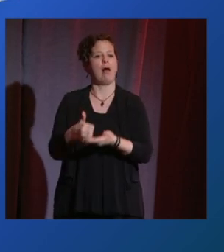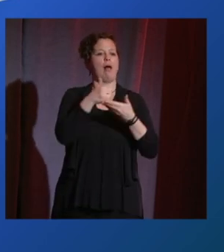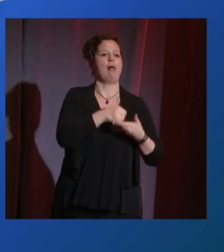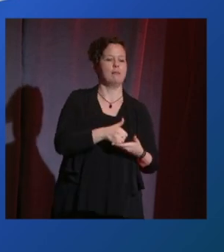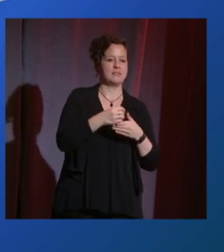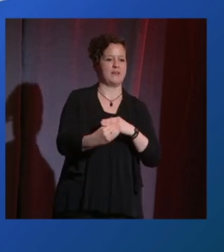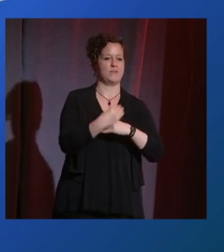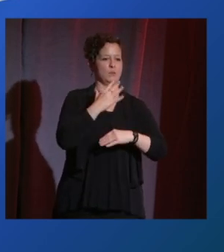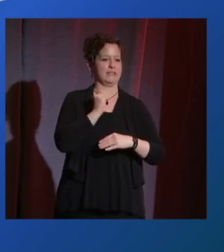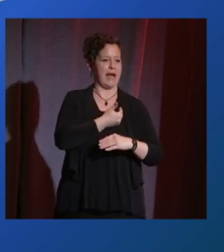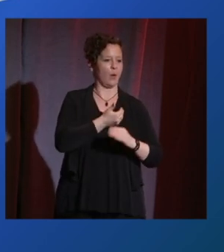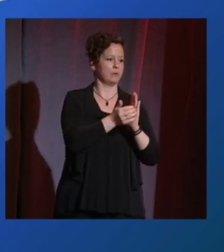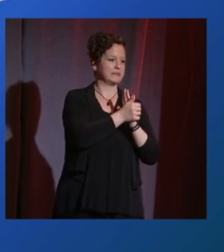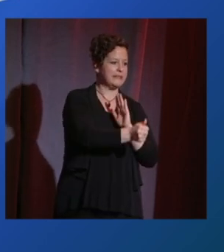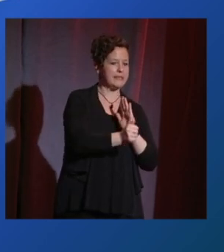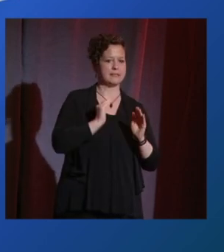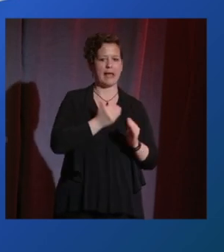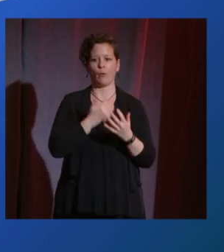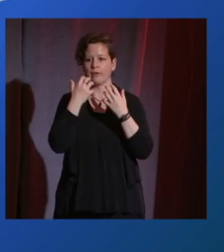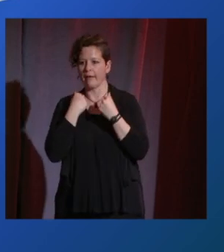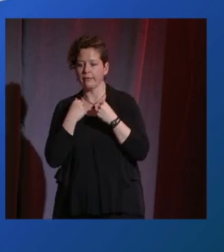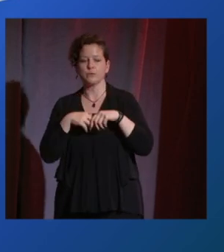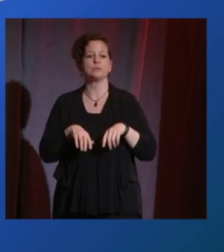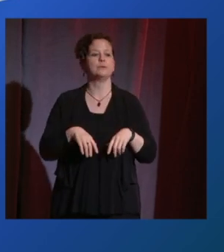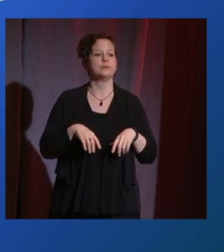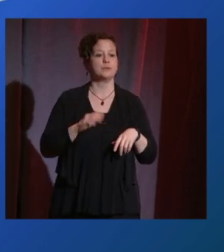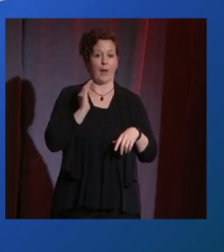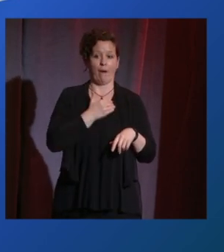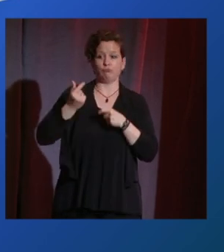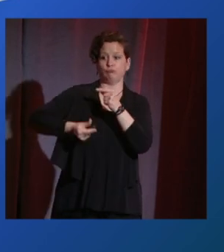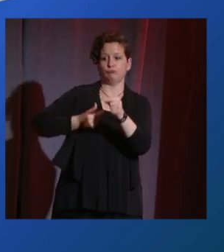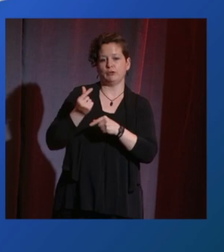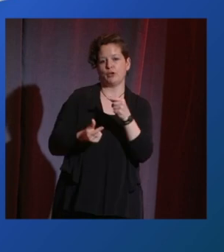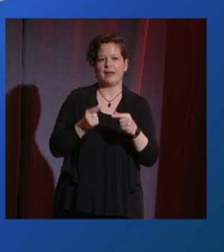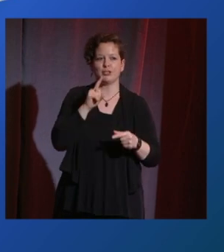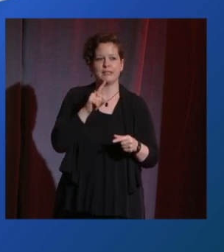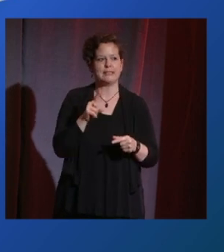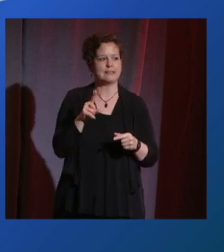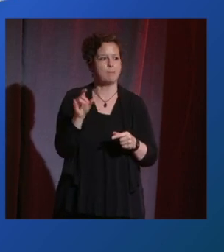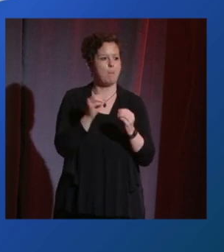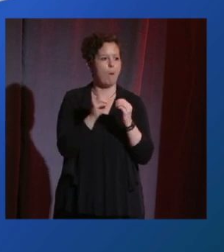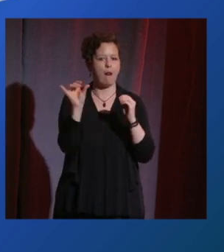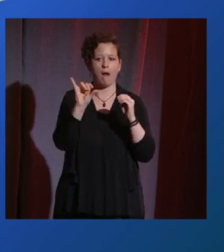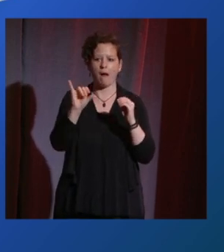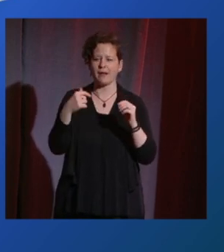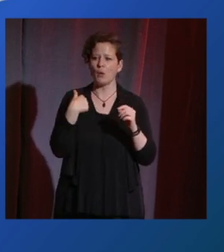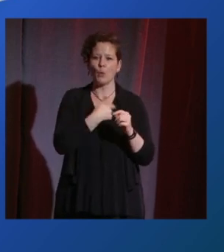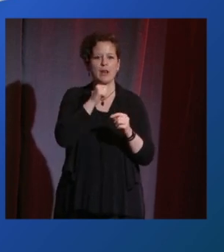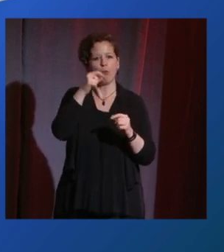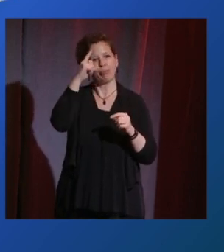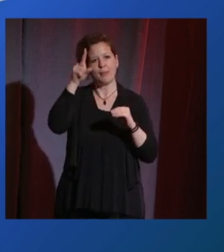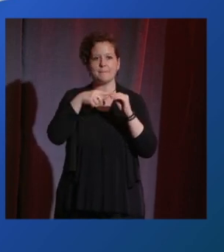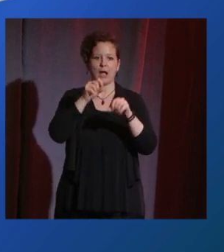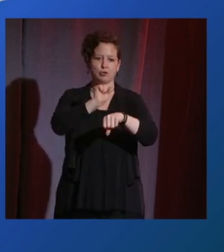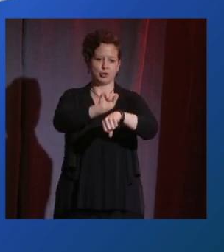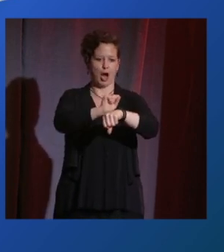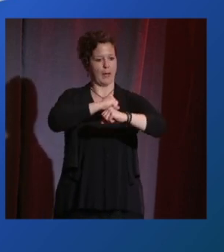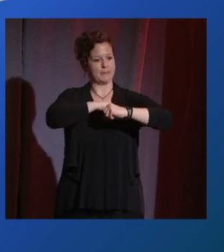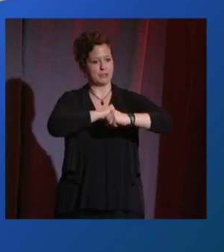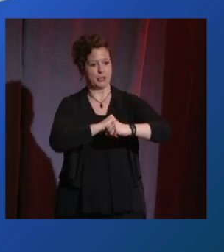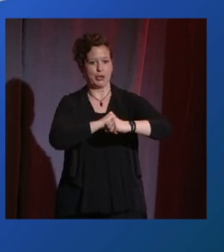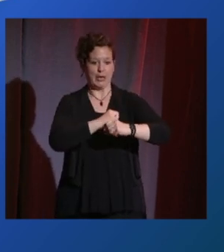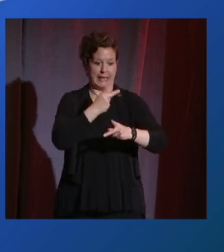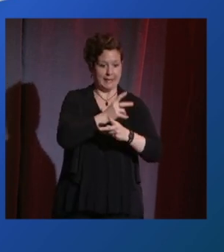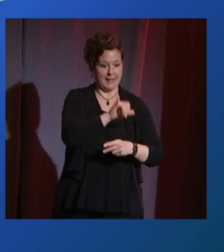well I think it's um thinking of Our Generation as maybe we don't focus on job security maybe we